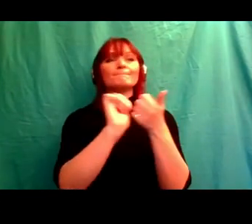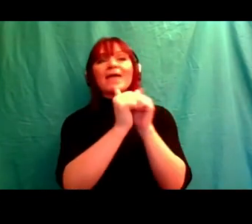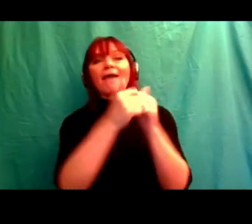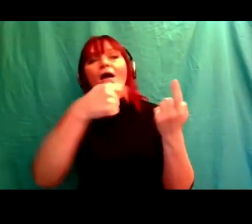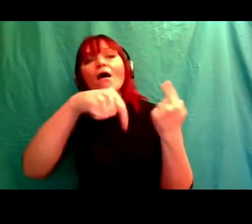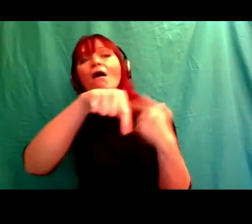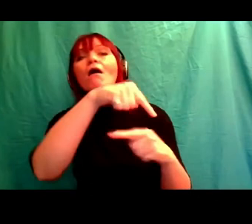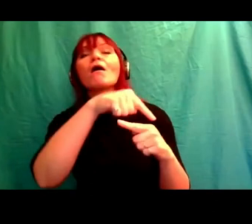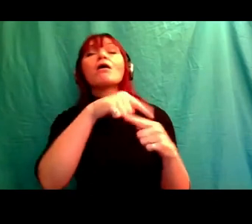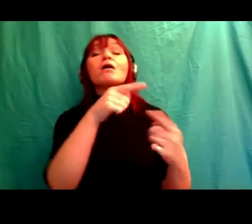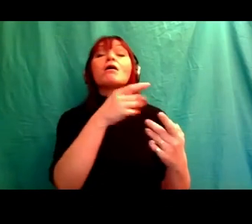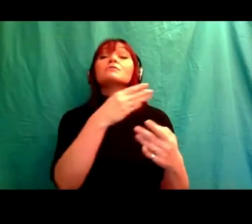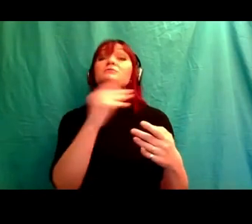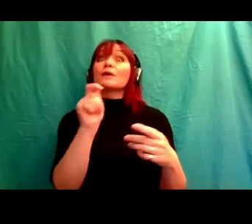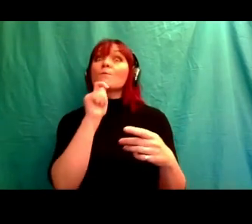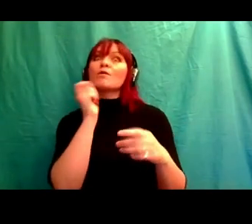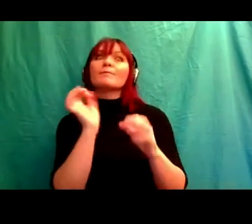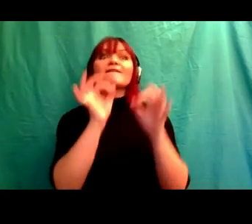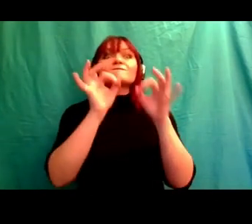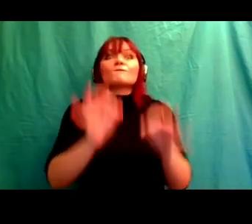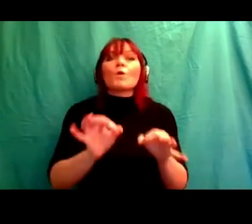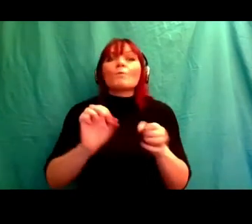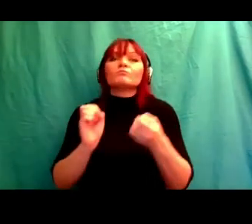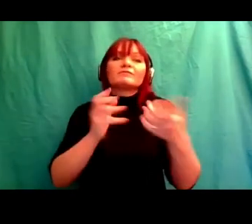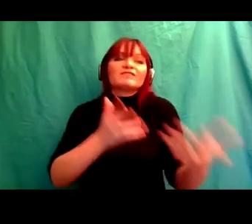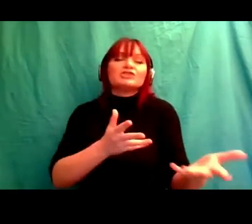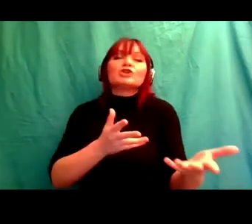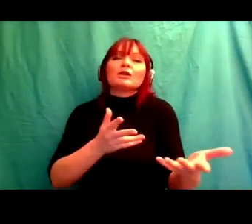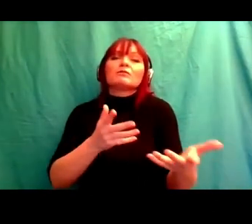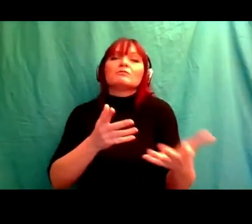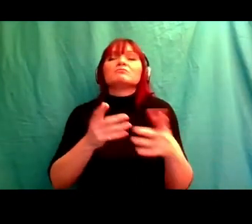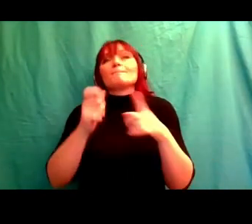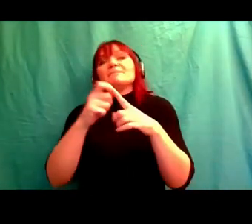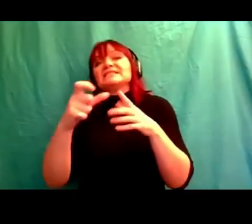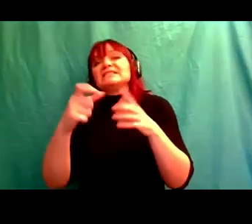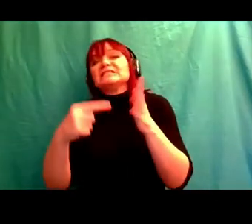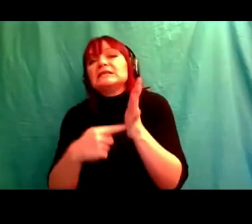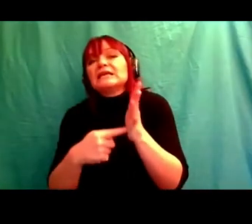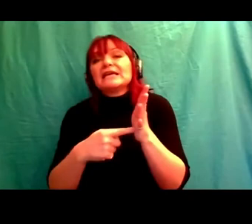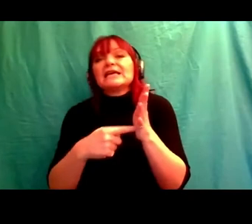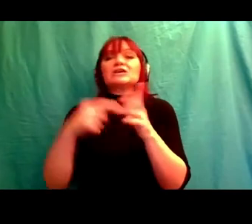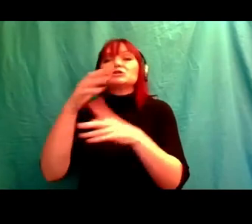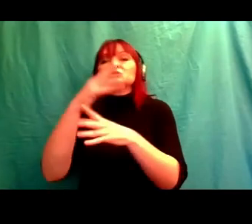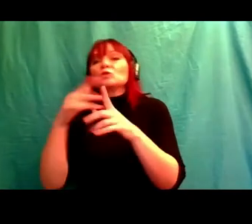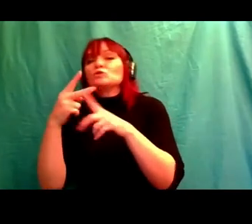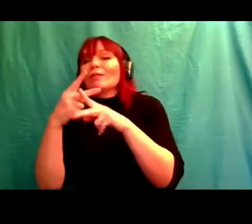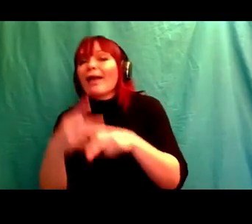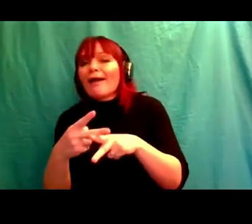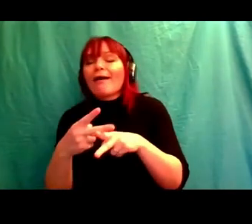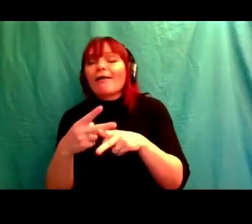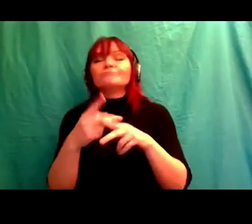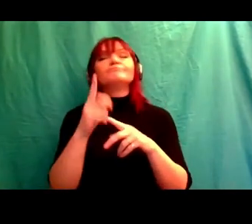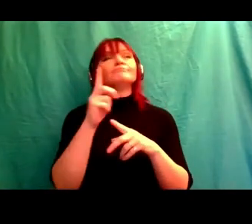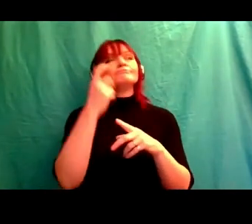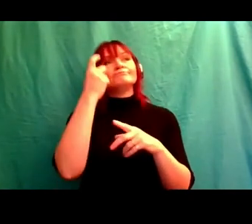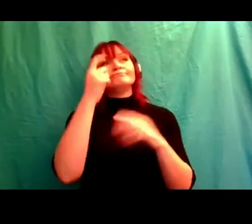provided support and training from primary care and social care, but it's a real mix there. You then kind of go up a level to more